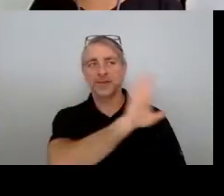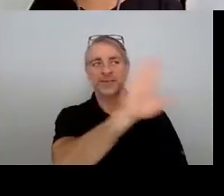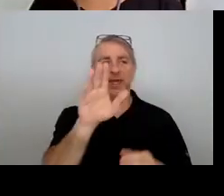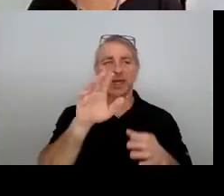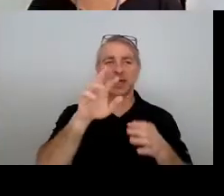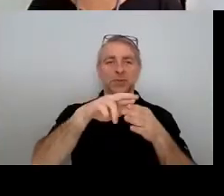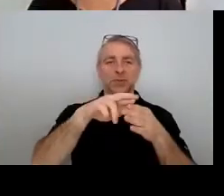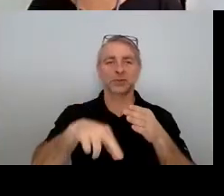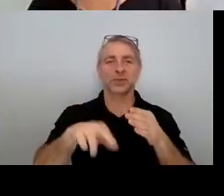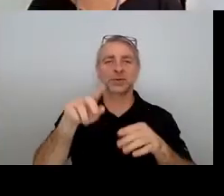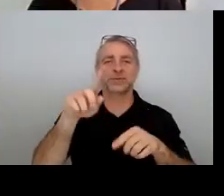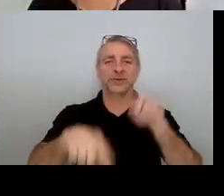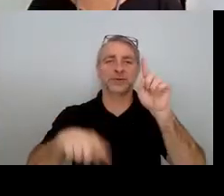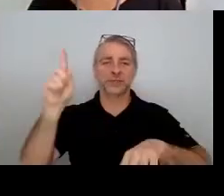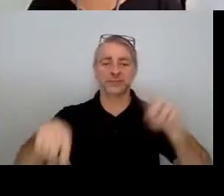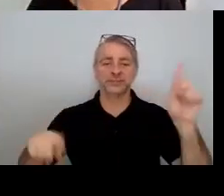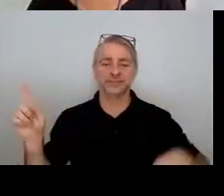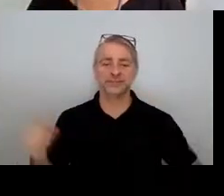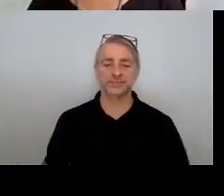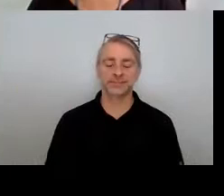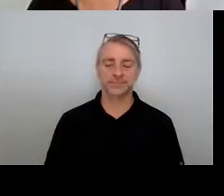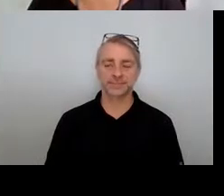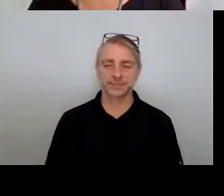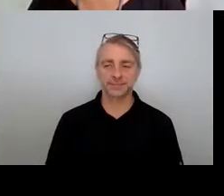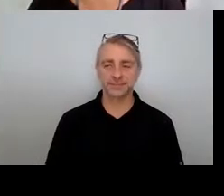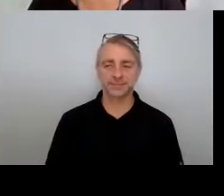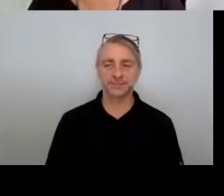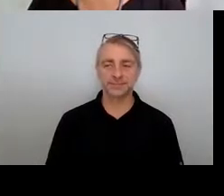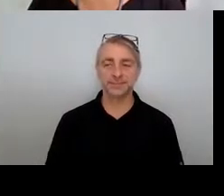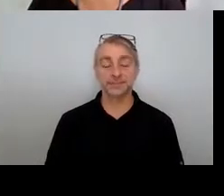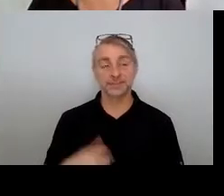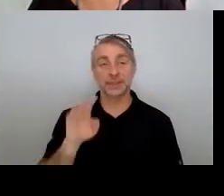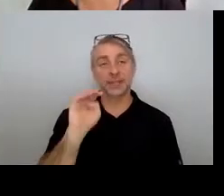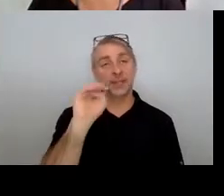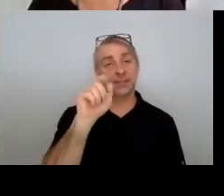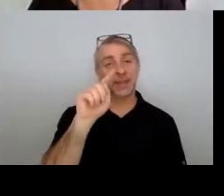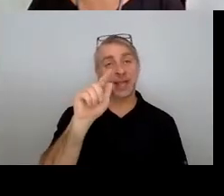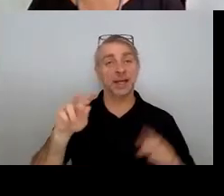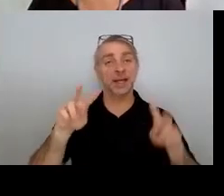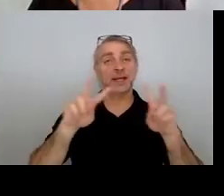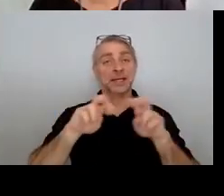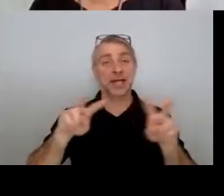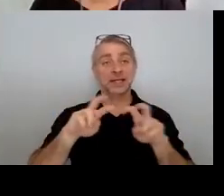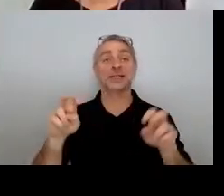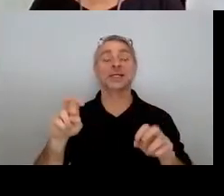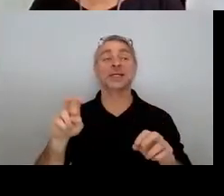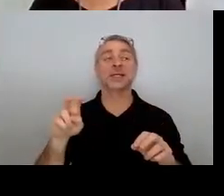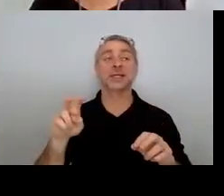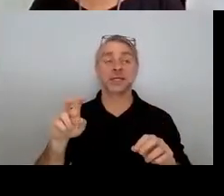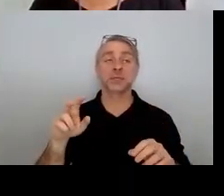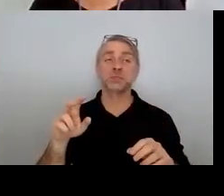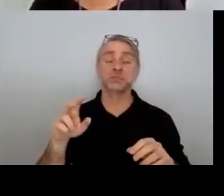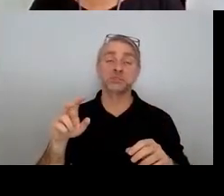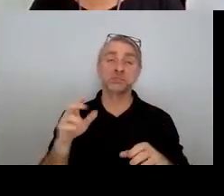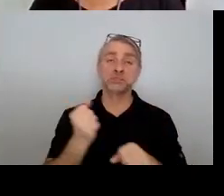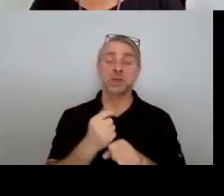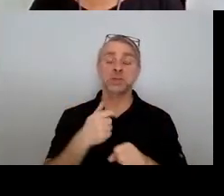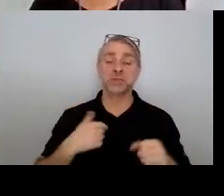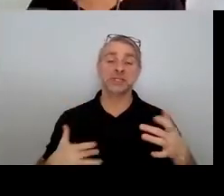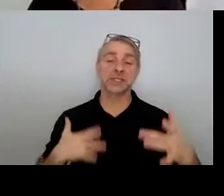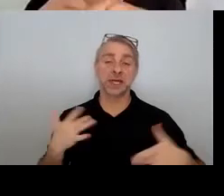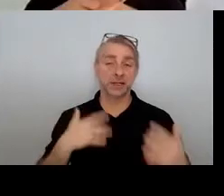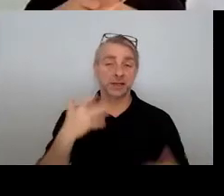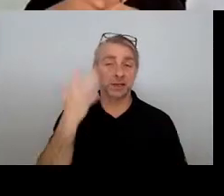exciting and one of the exciting parts of meta-analysis, for me at least, is to think